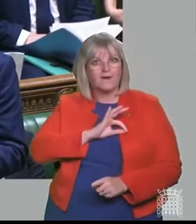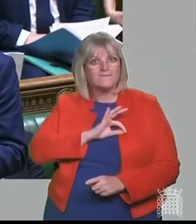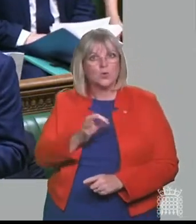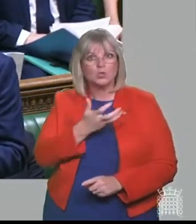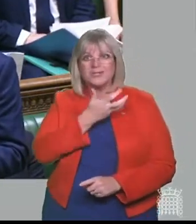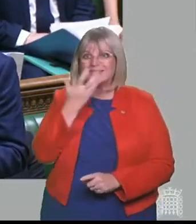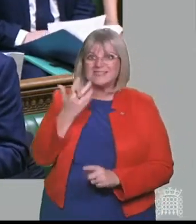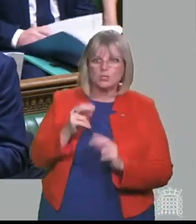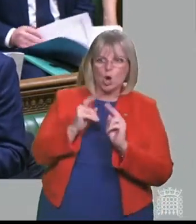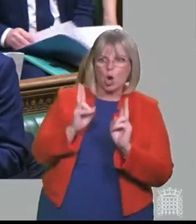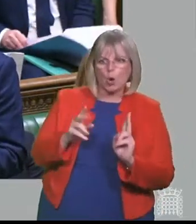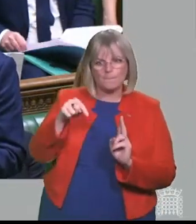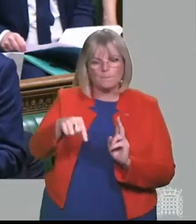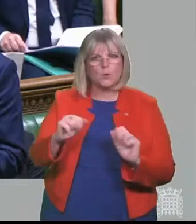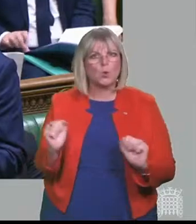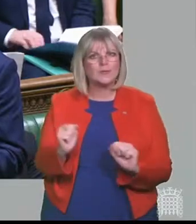winter?